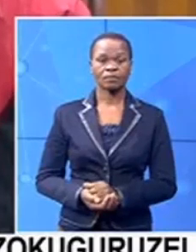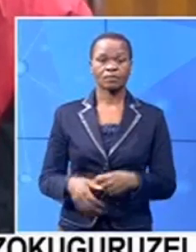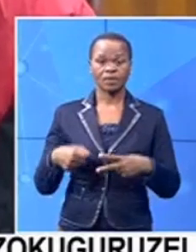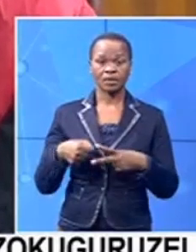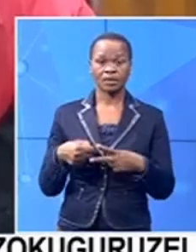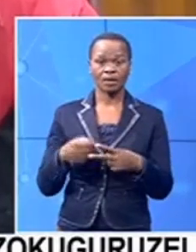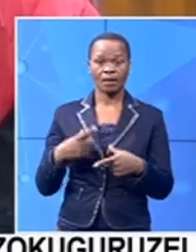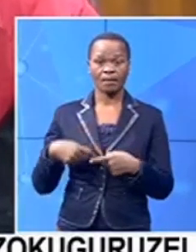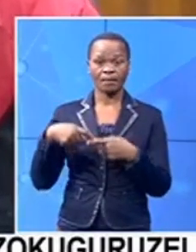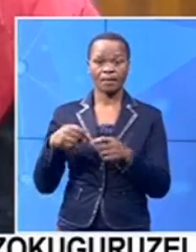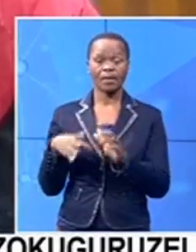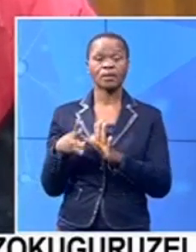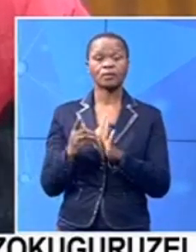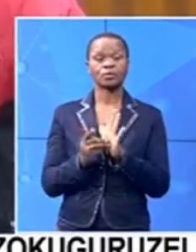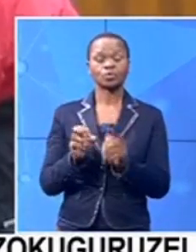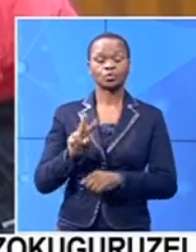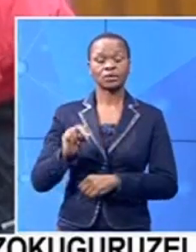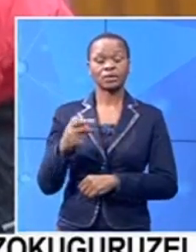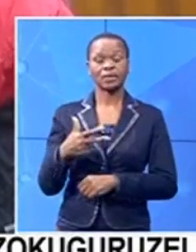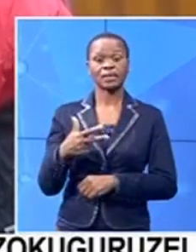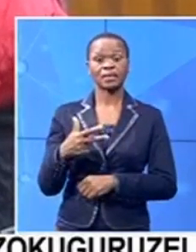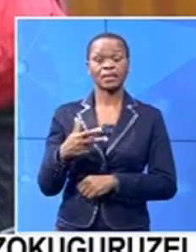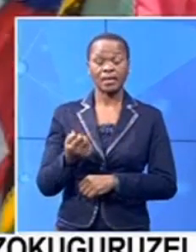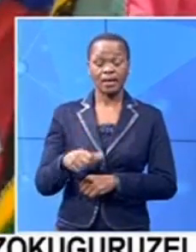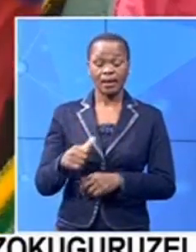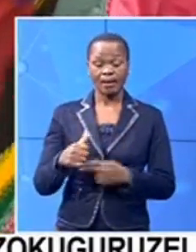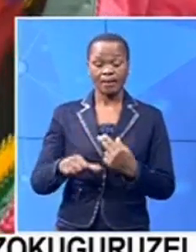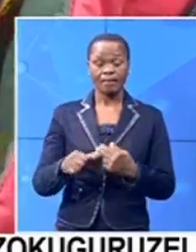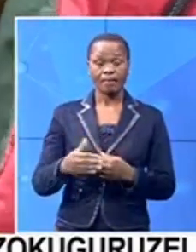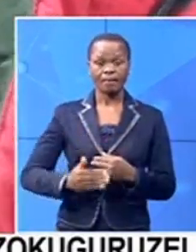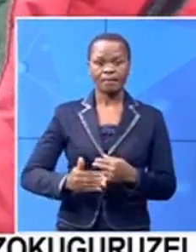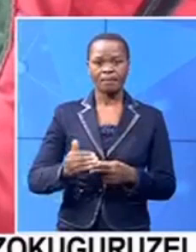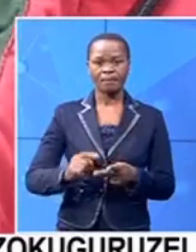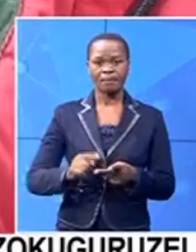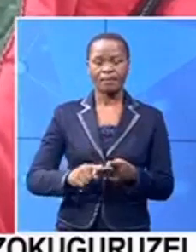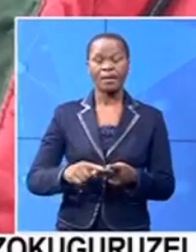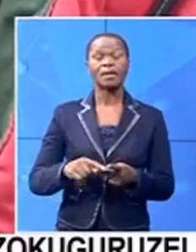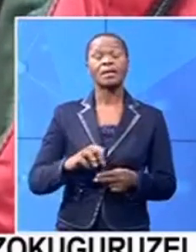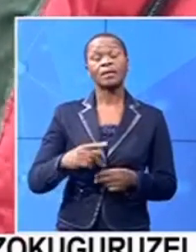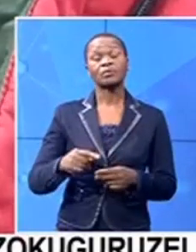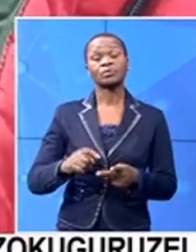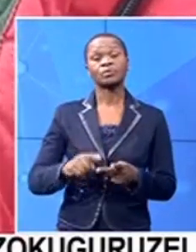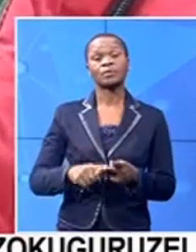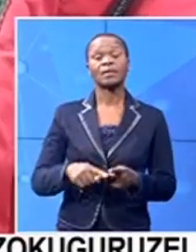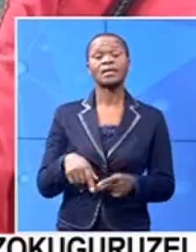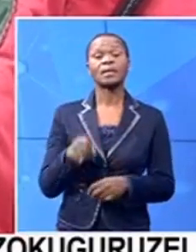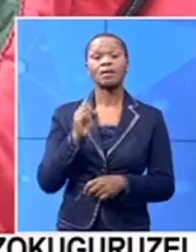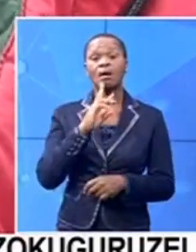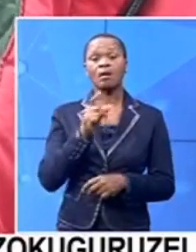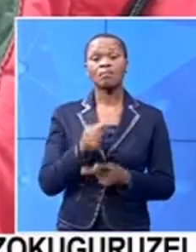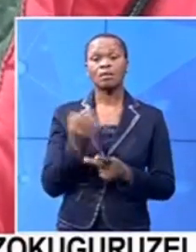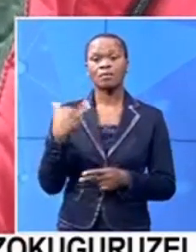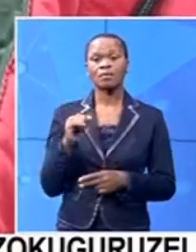Senjalo lithuliselwe umhla ka-28 kuvela bahlinze icala lokhabe amhashi kukhoze FM ungizwe emchunu.